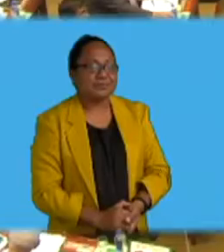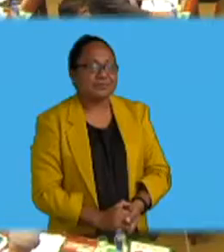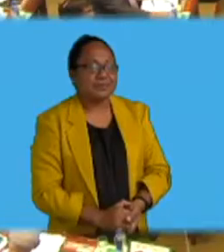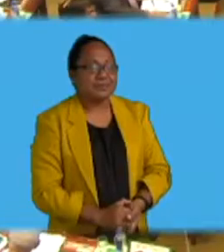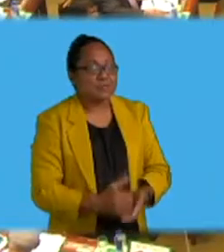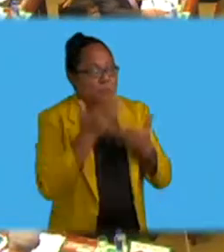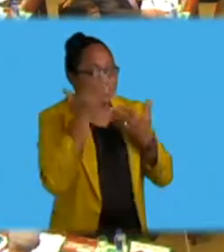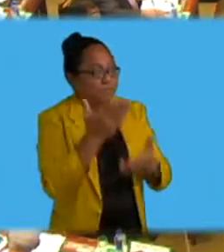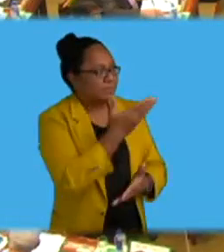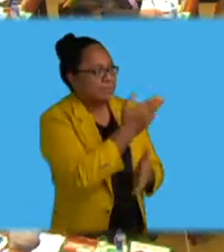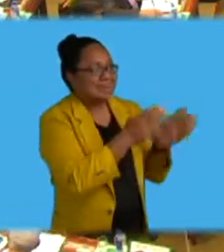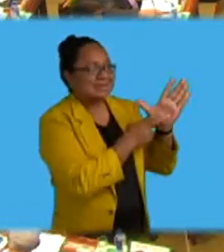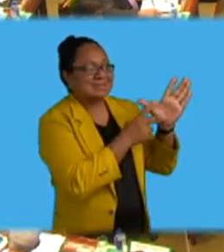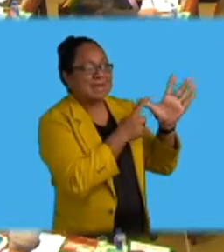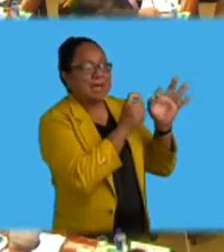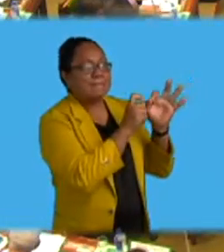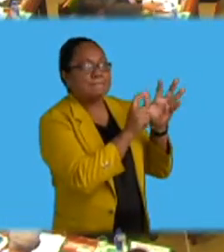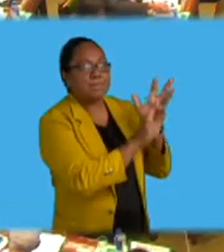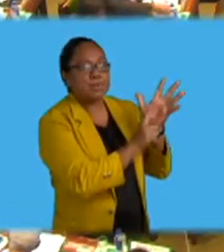Nabulubu.